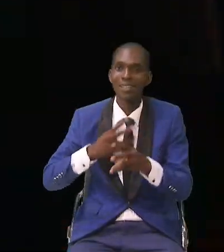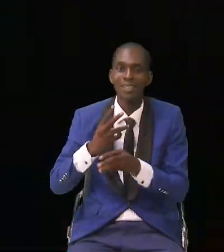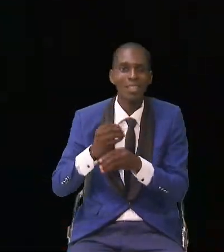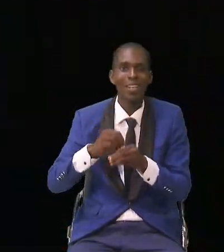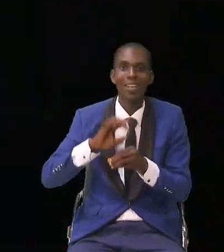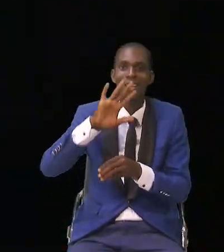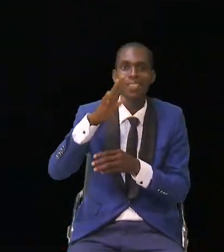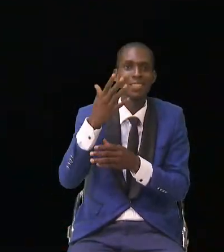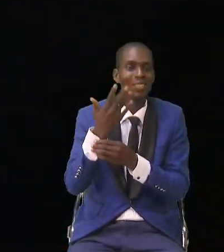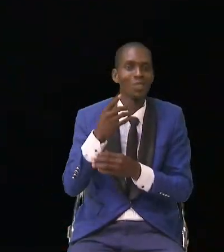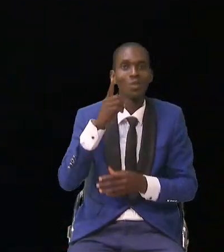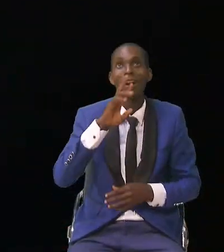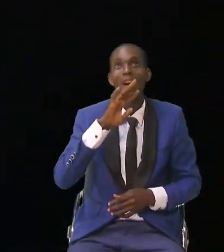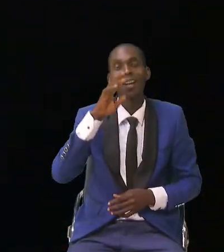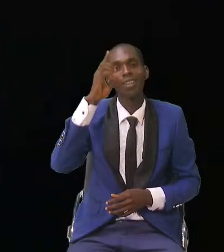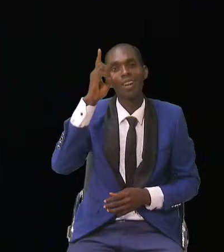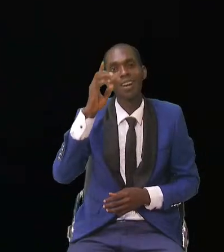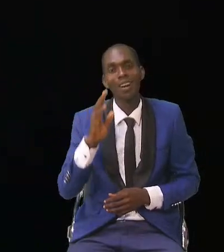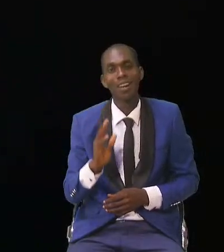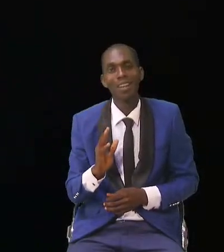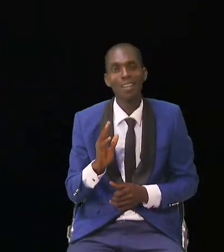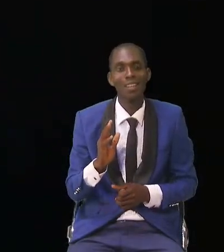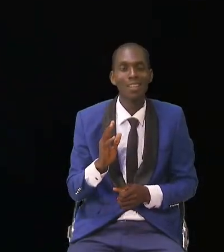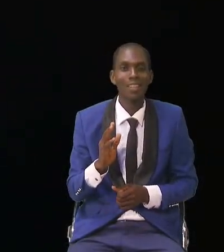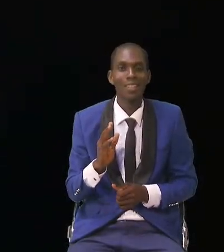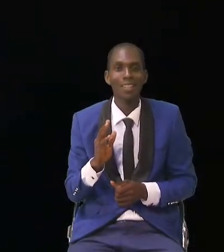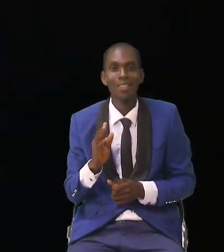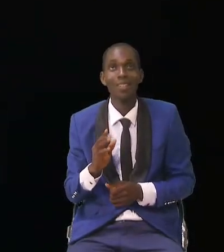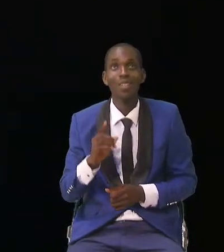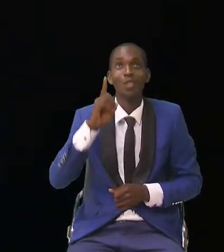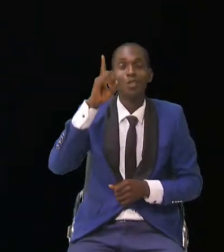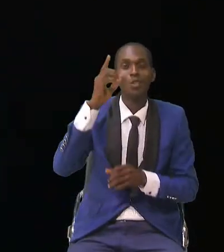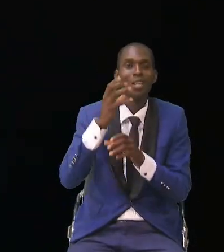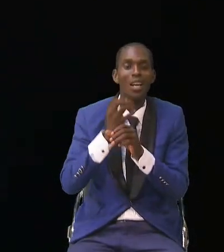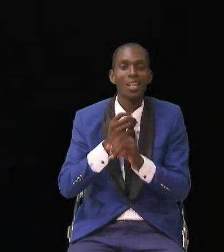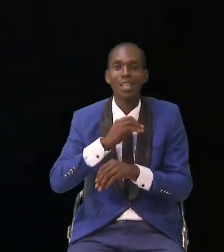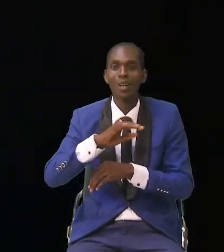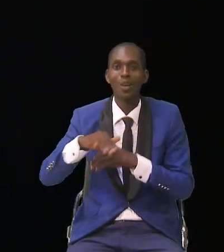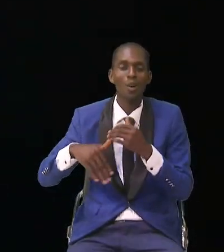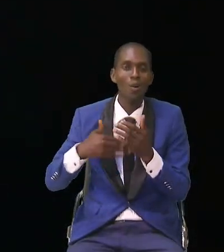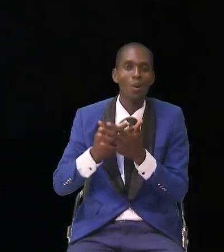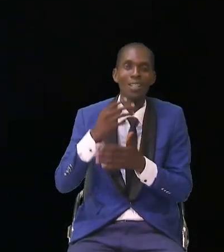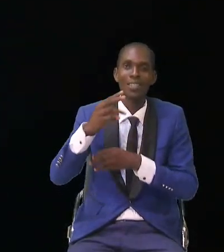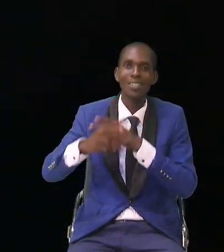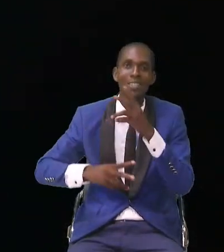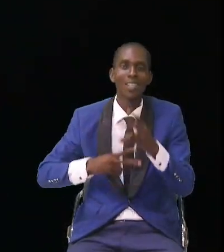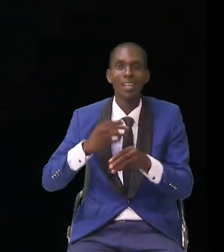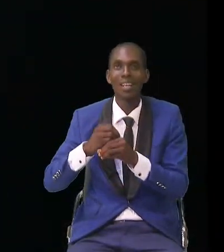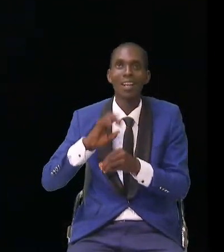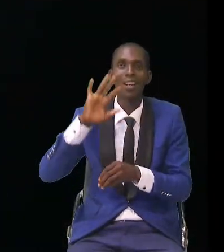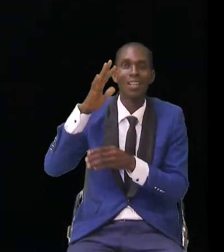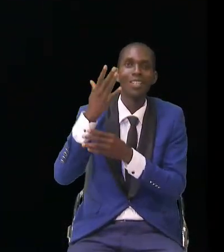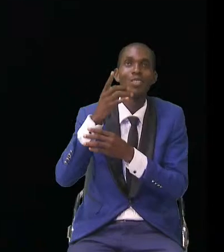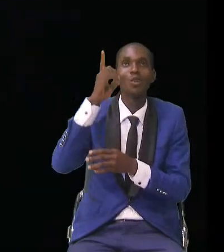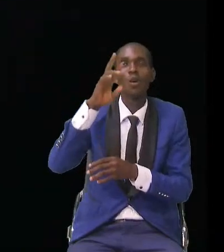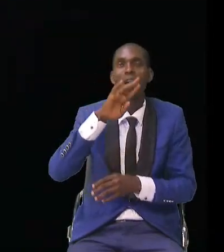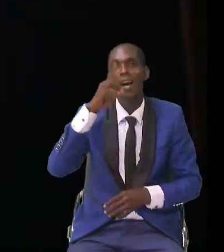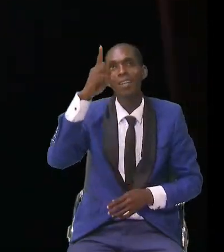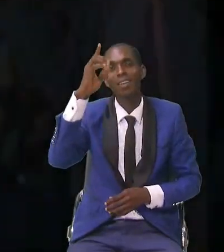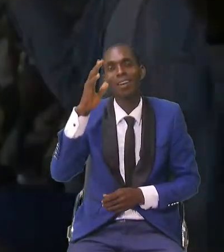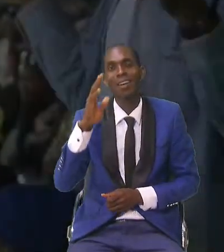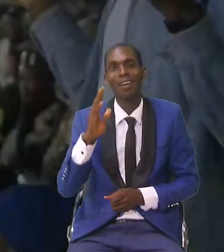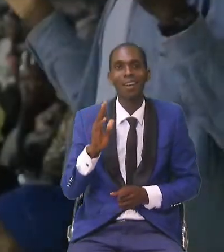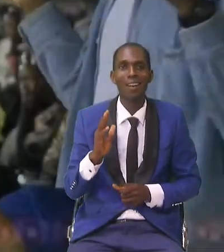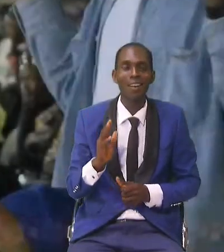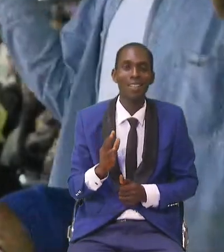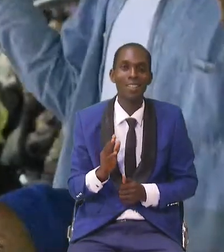are God. You've got the whole world. You've got the whole world in your hands. You are God. You've got the whole world. Can